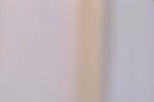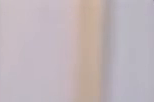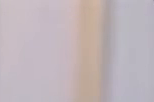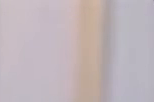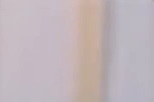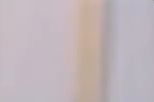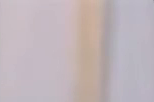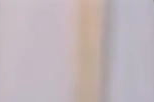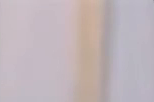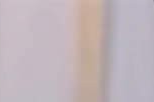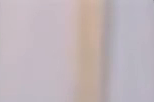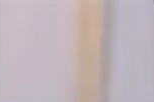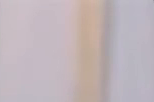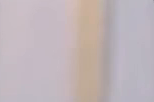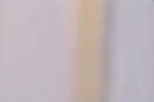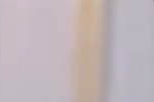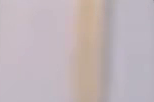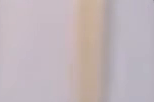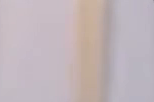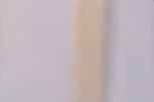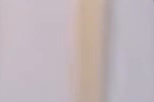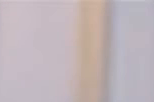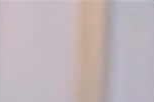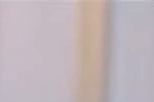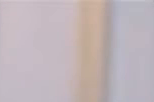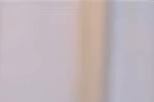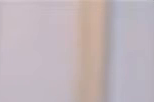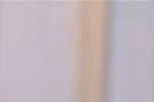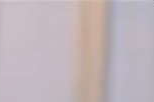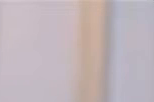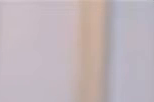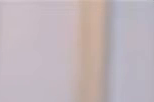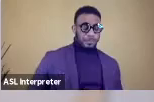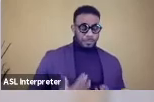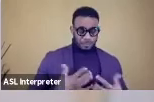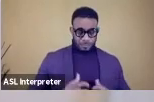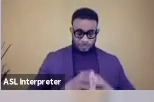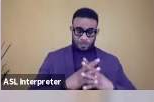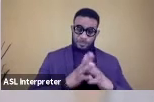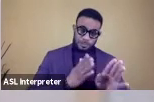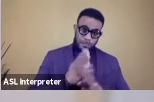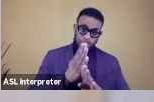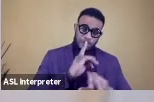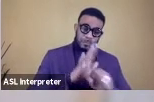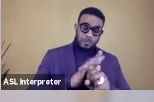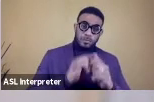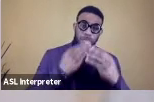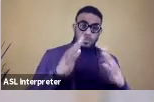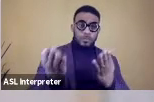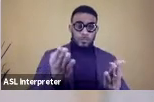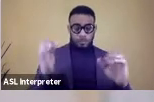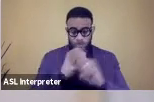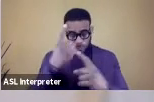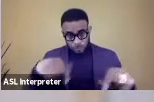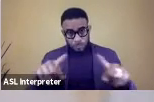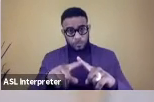our society starting at a very young age. And I was inspired to build a career dedicated to public service and fighting for those